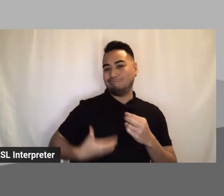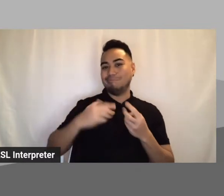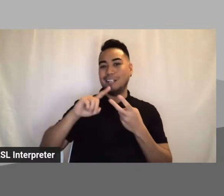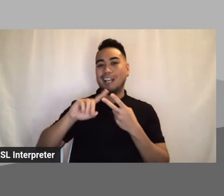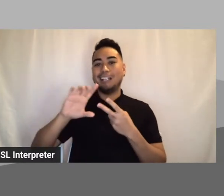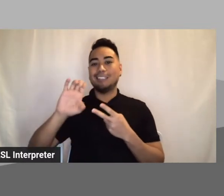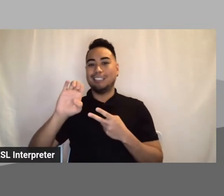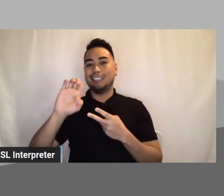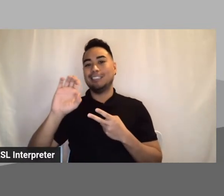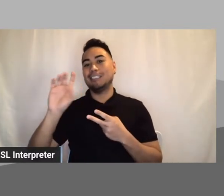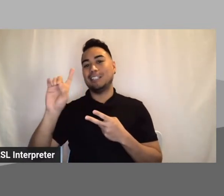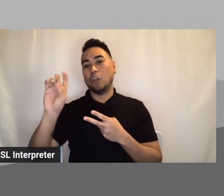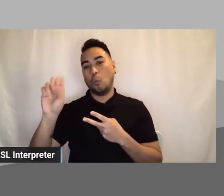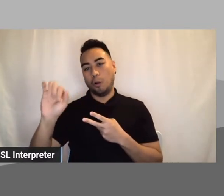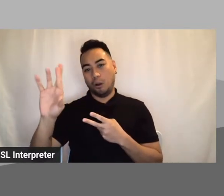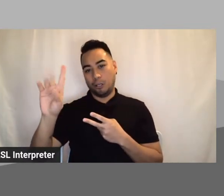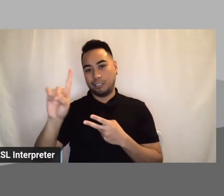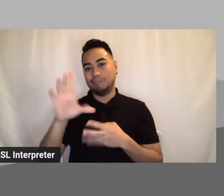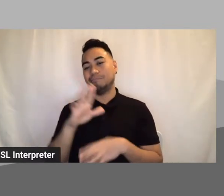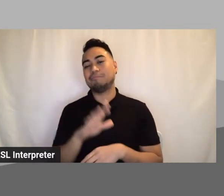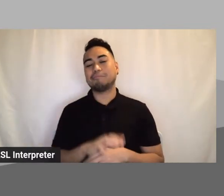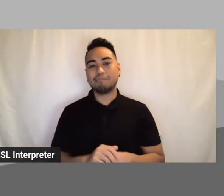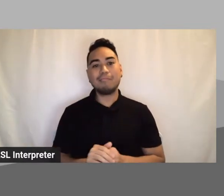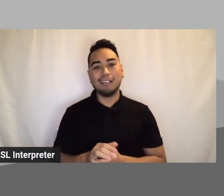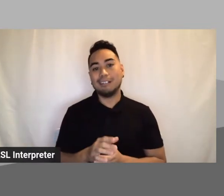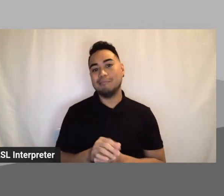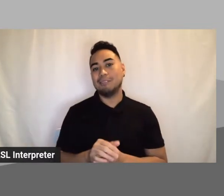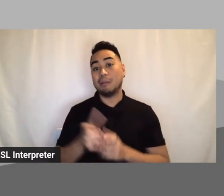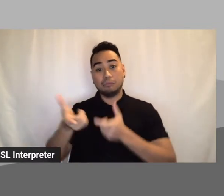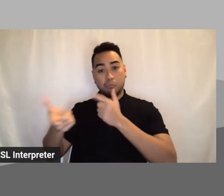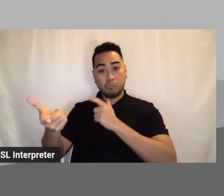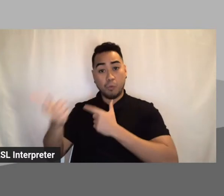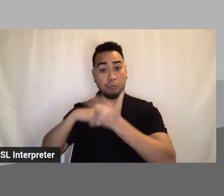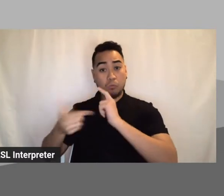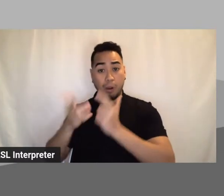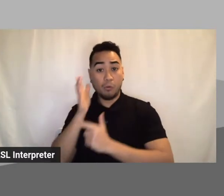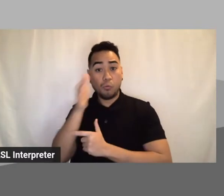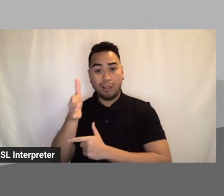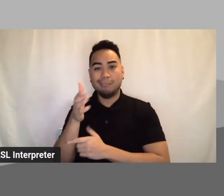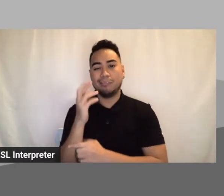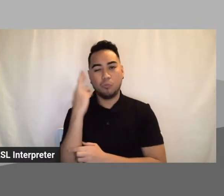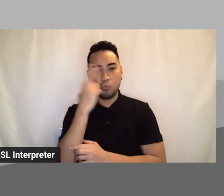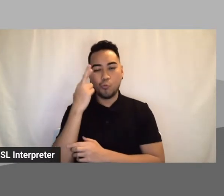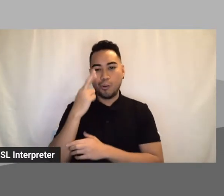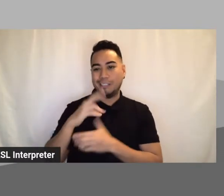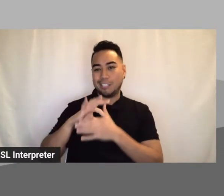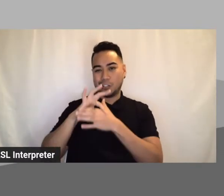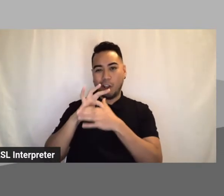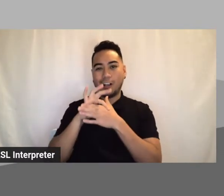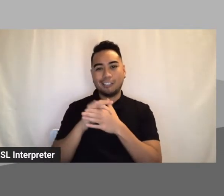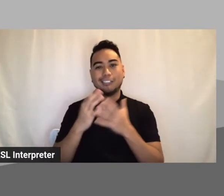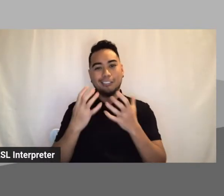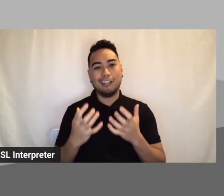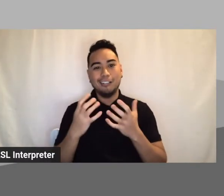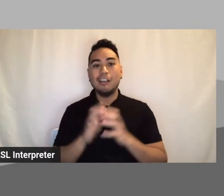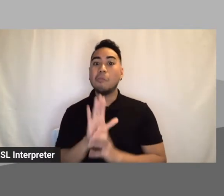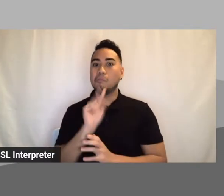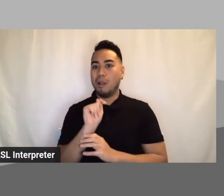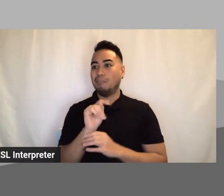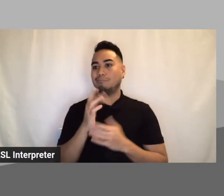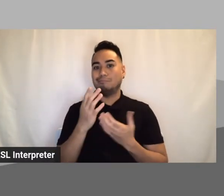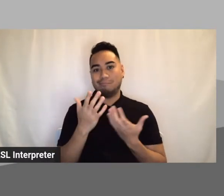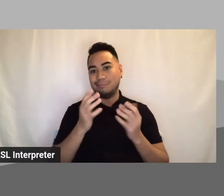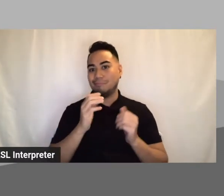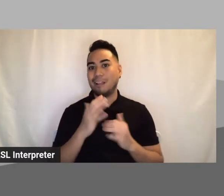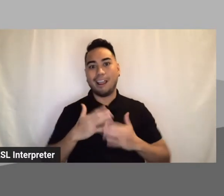out because some of the content is a little dense, but we're really glad to be offering some expanded accessibility options for our live events